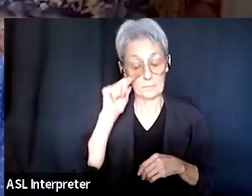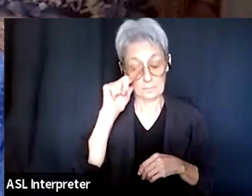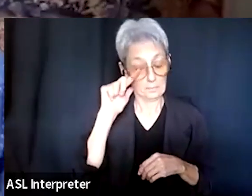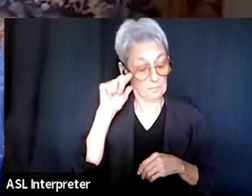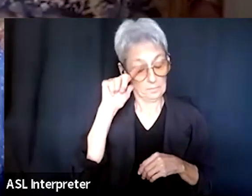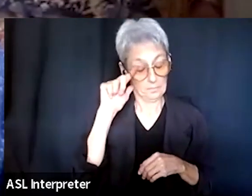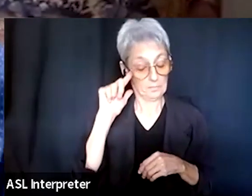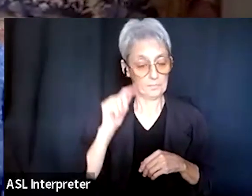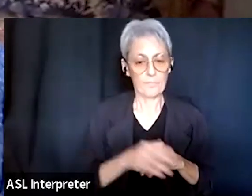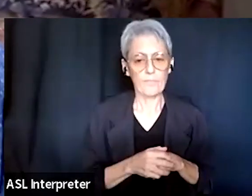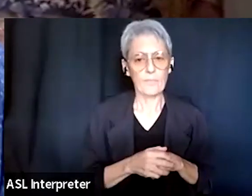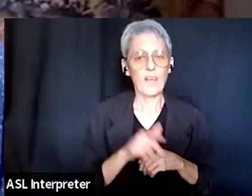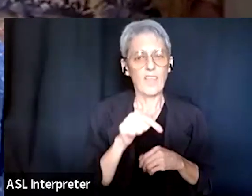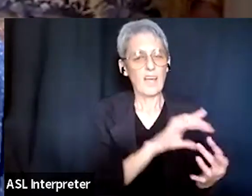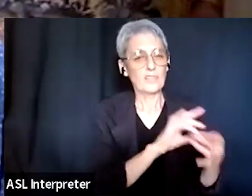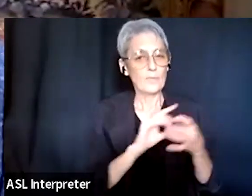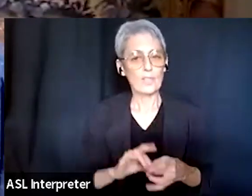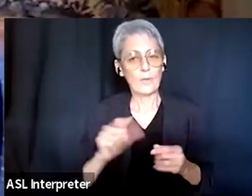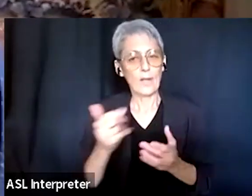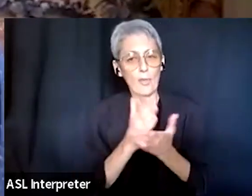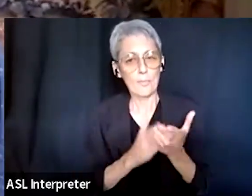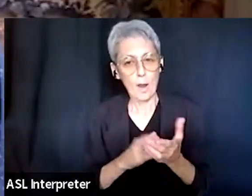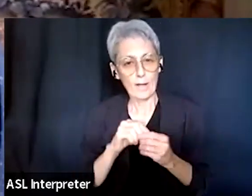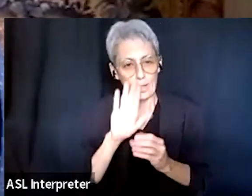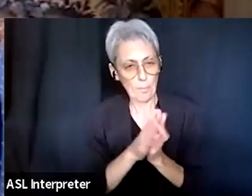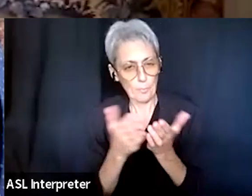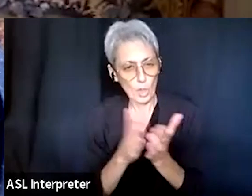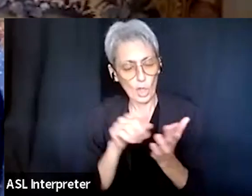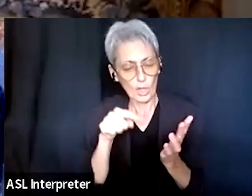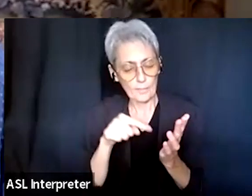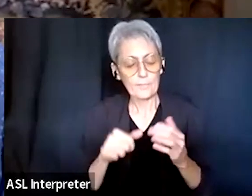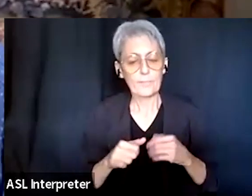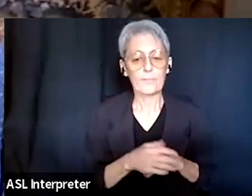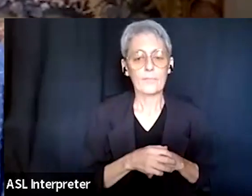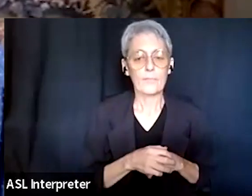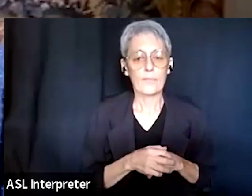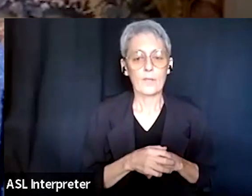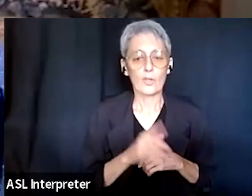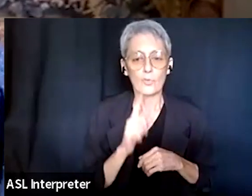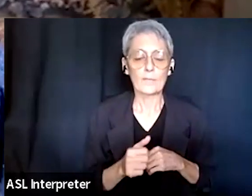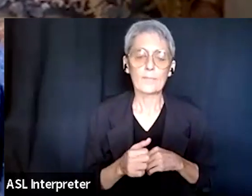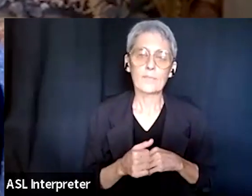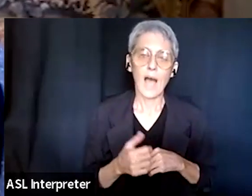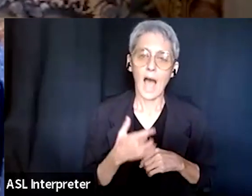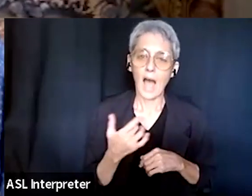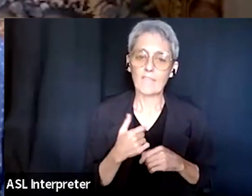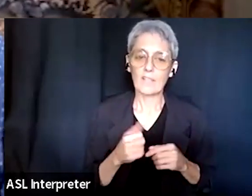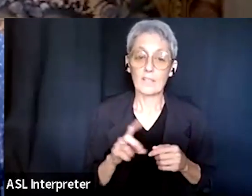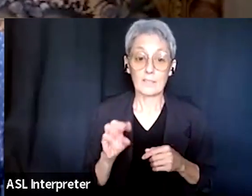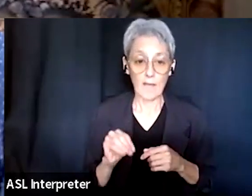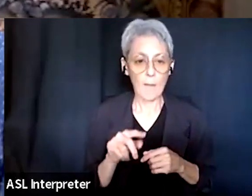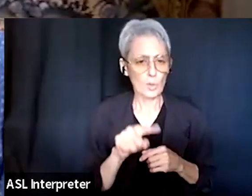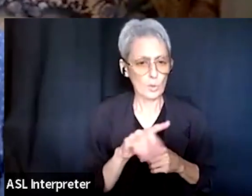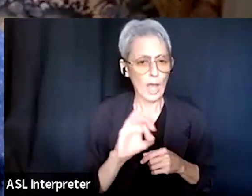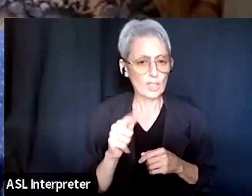the book, which I really think is, I suspect that Dom and you and Charlotte are trying to sort